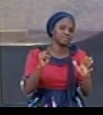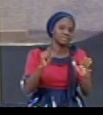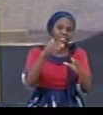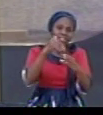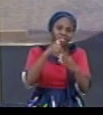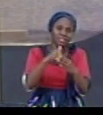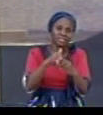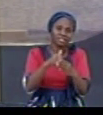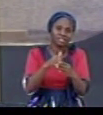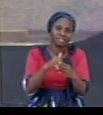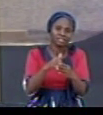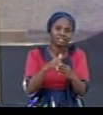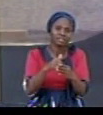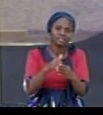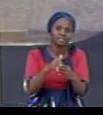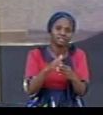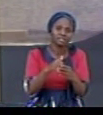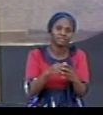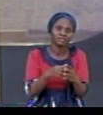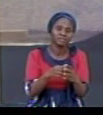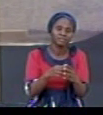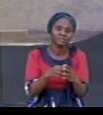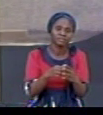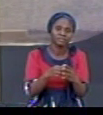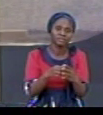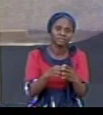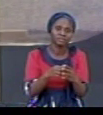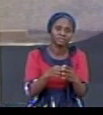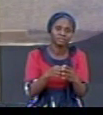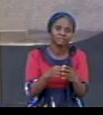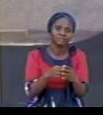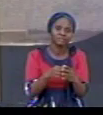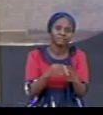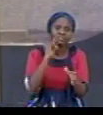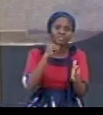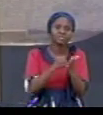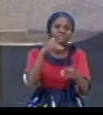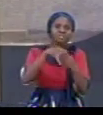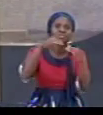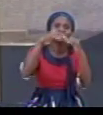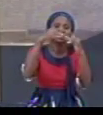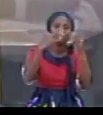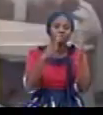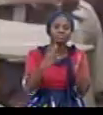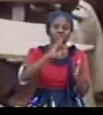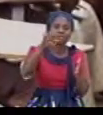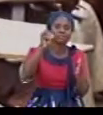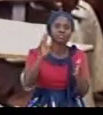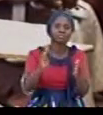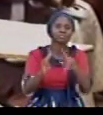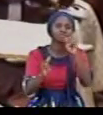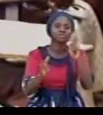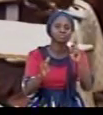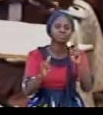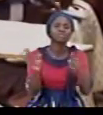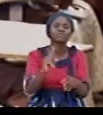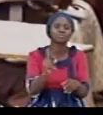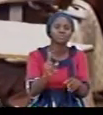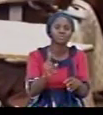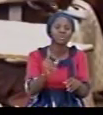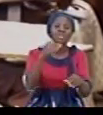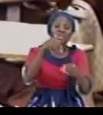in the heart, in the house of Job. Where? In